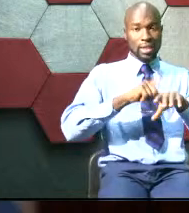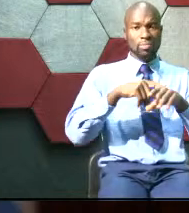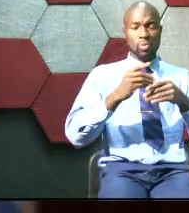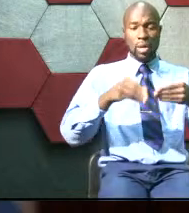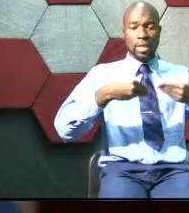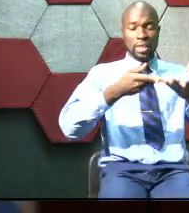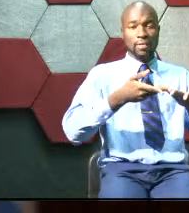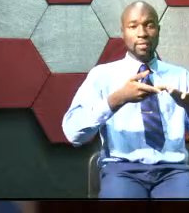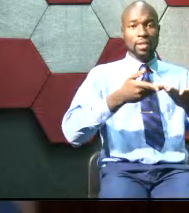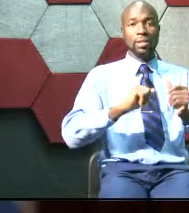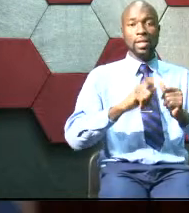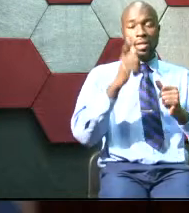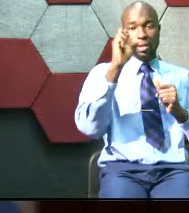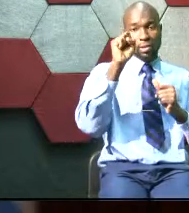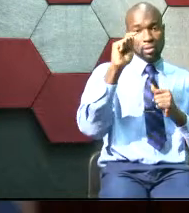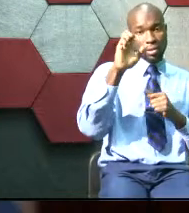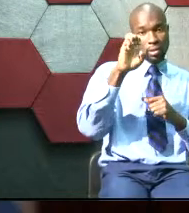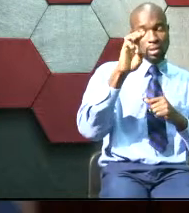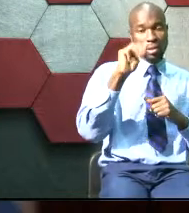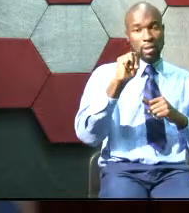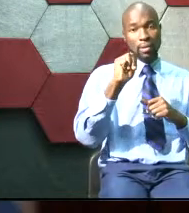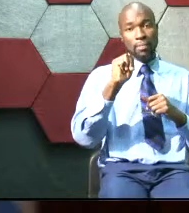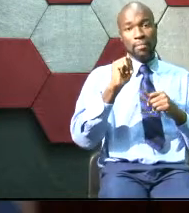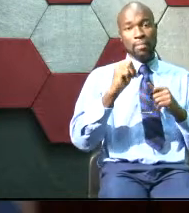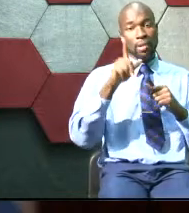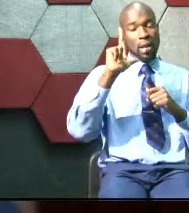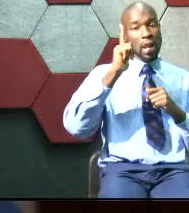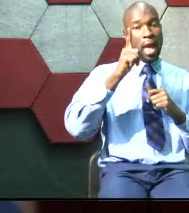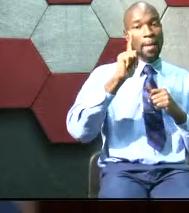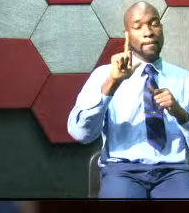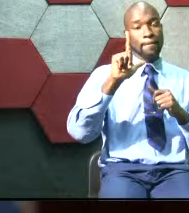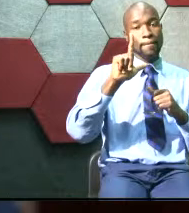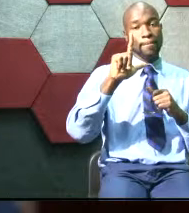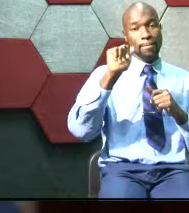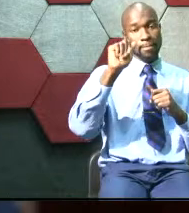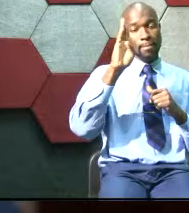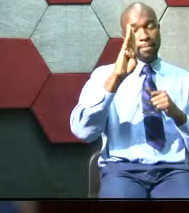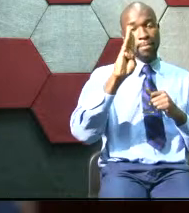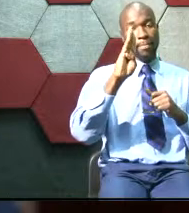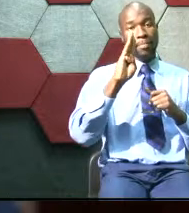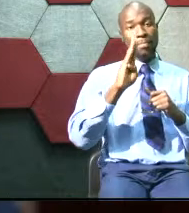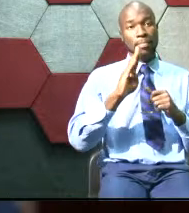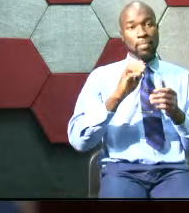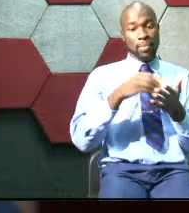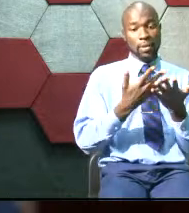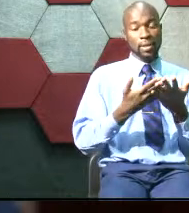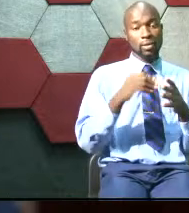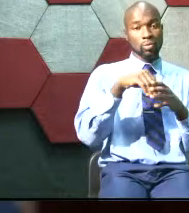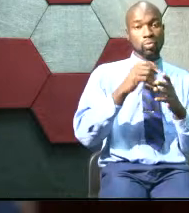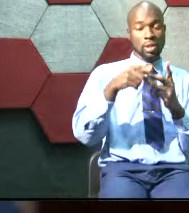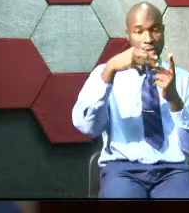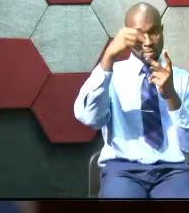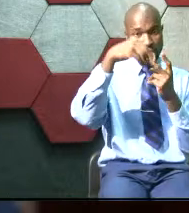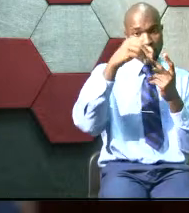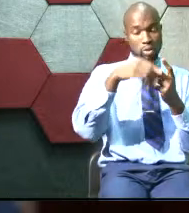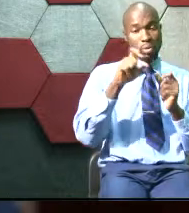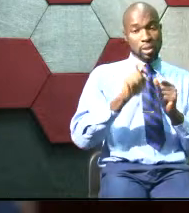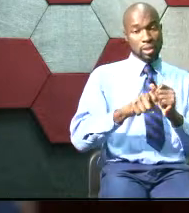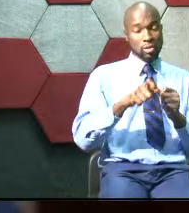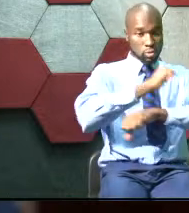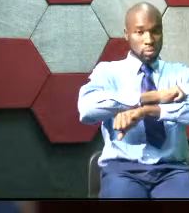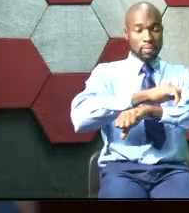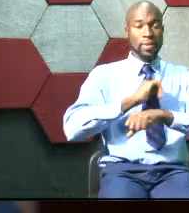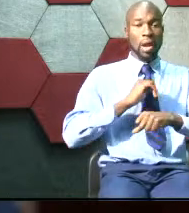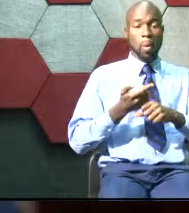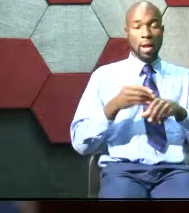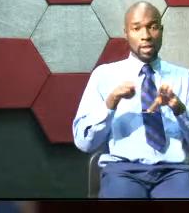STEM lab equipment to special needs educational schools. Our department is happy to extend our